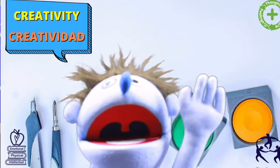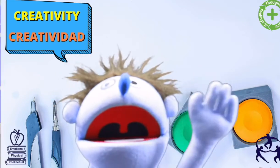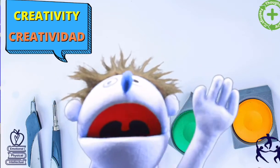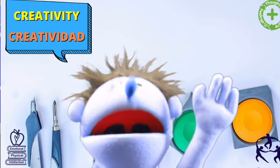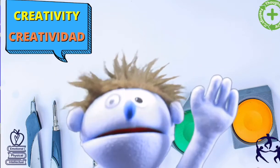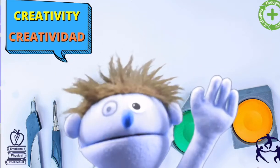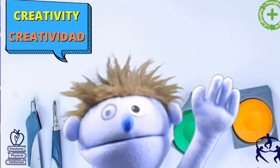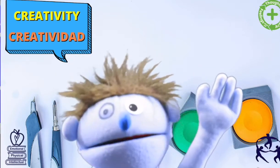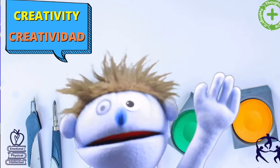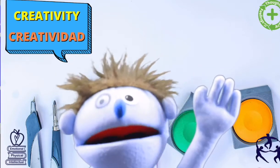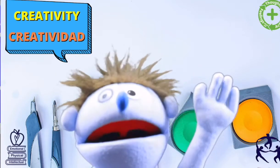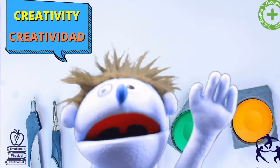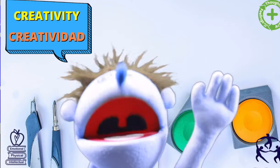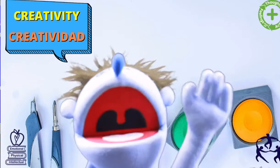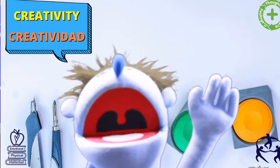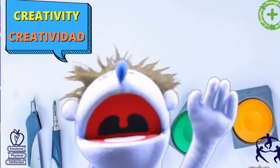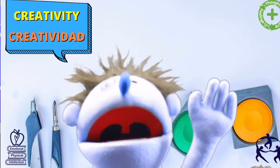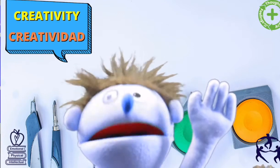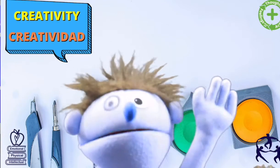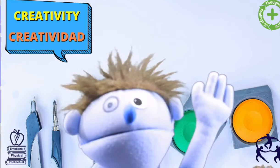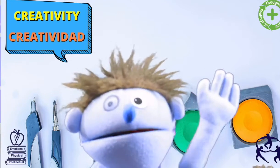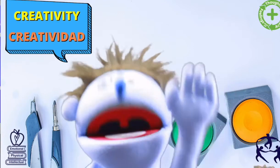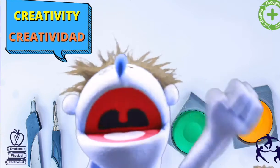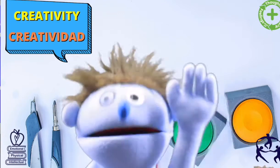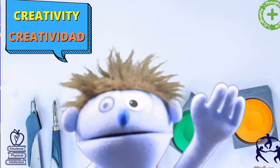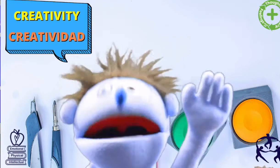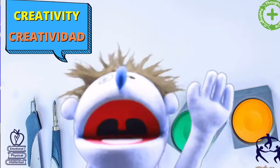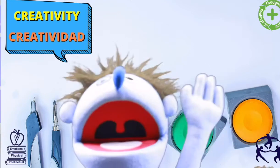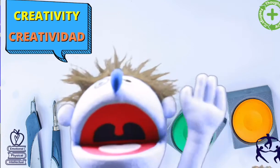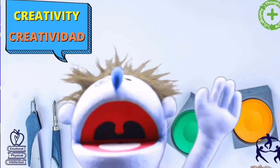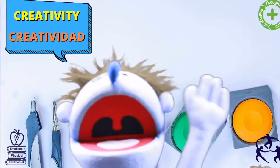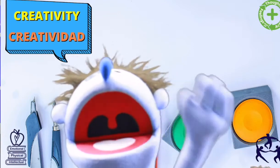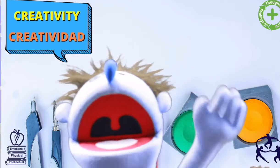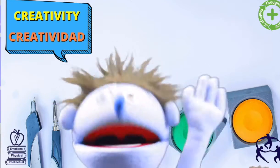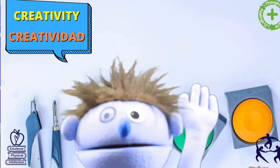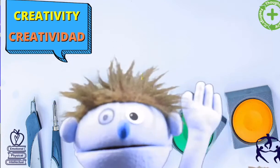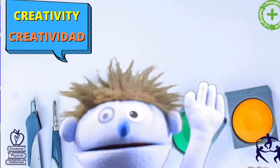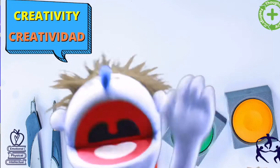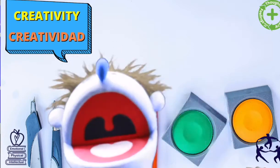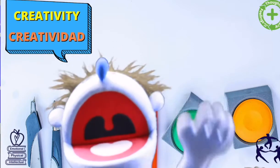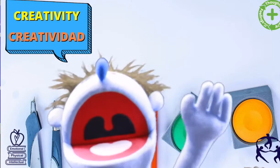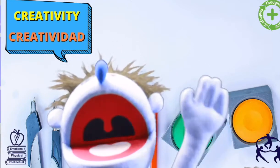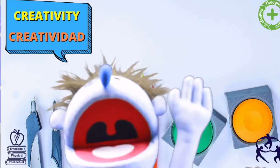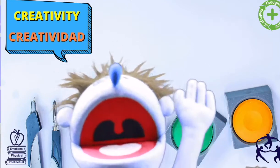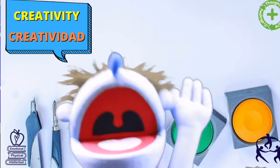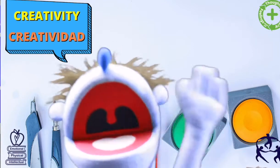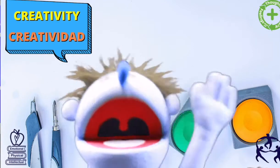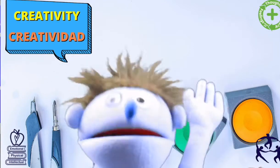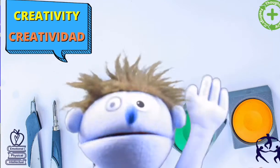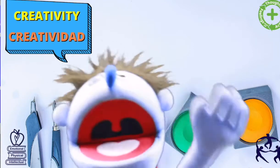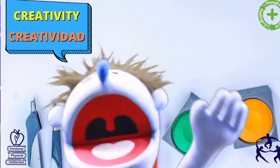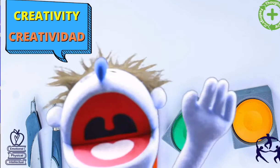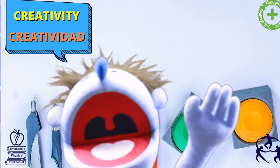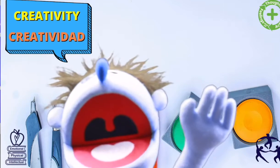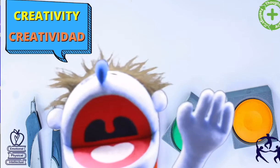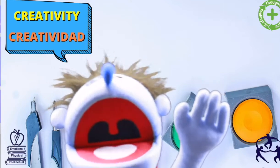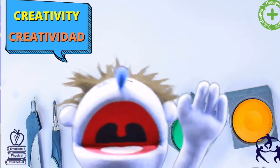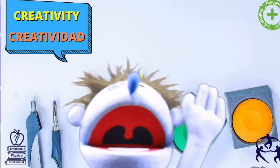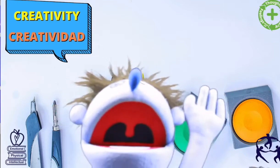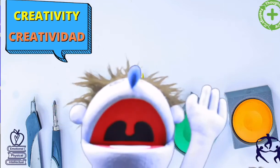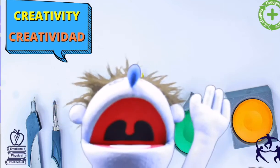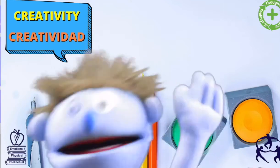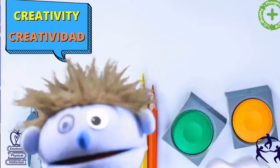can't take lessons now because we are home, but you know what? Sometimes I ask somebody in my house